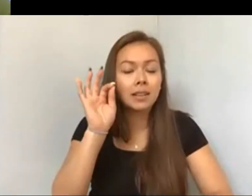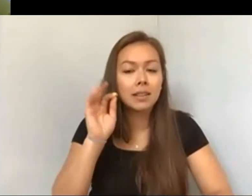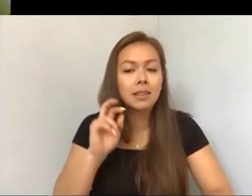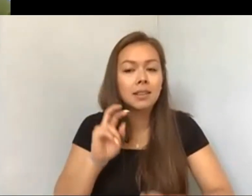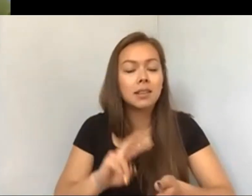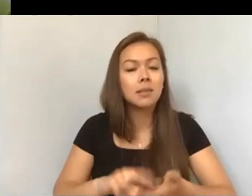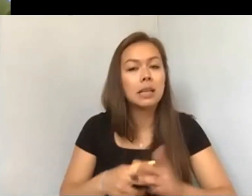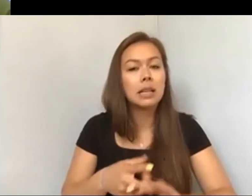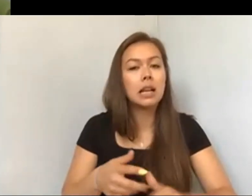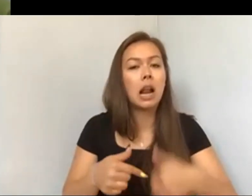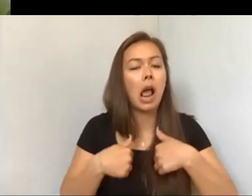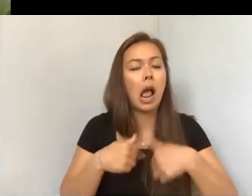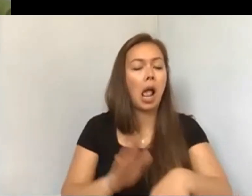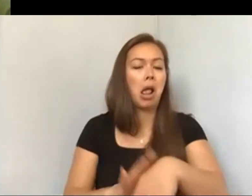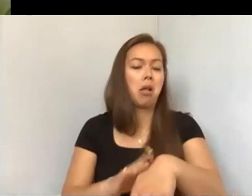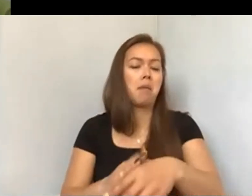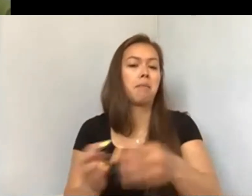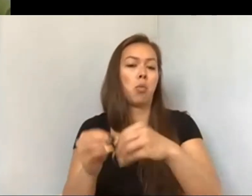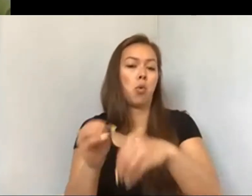Sean?